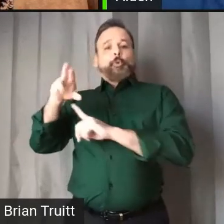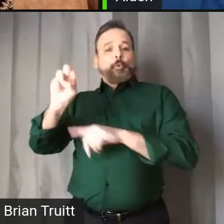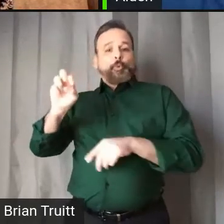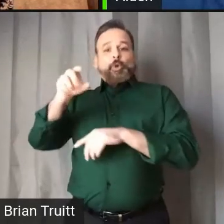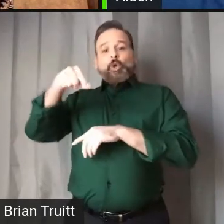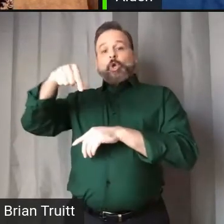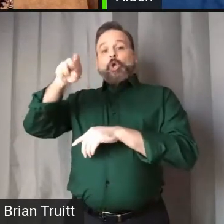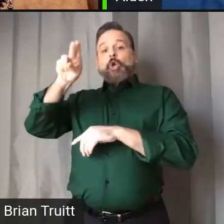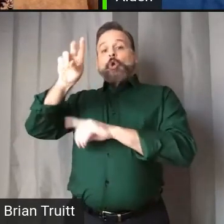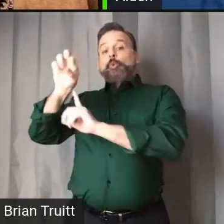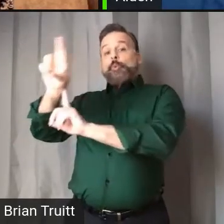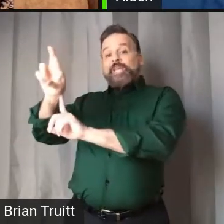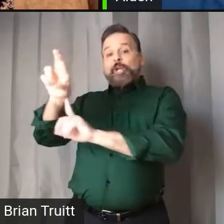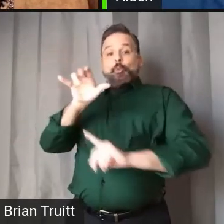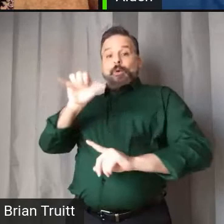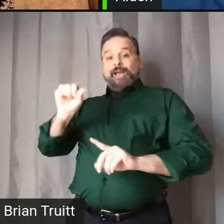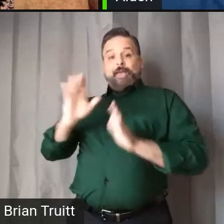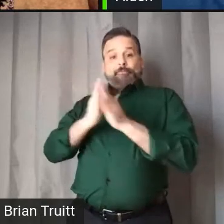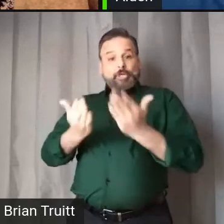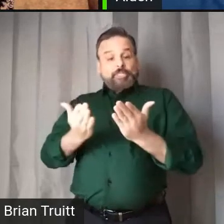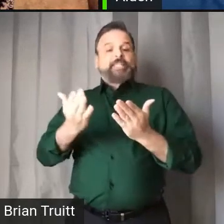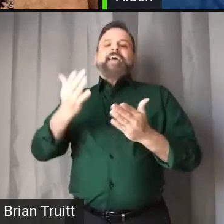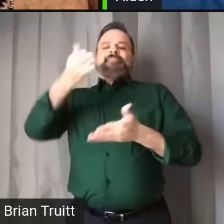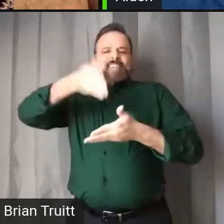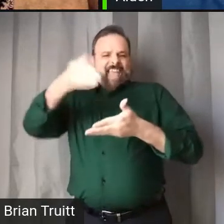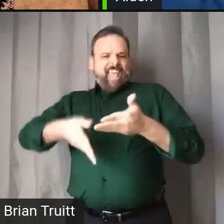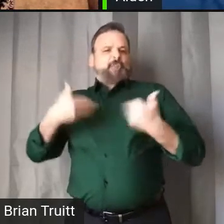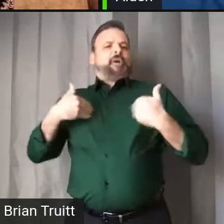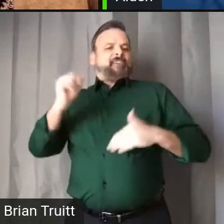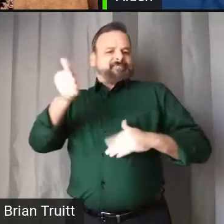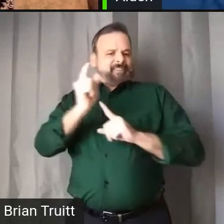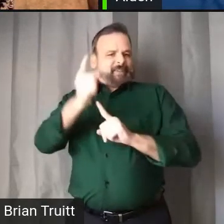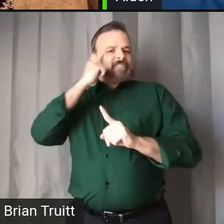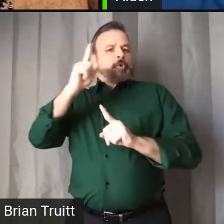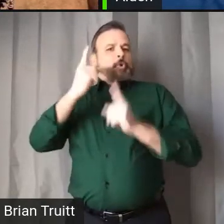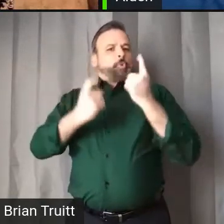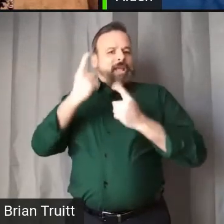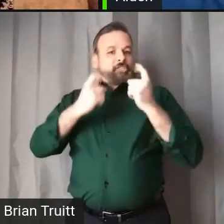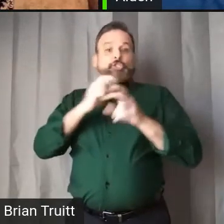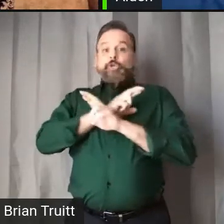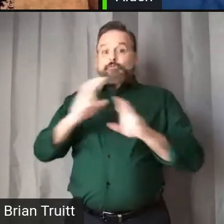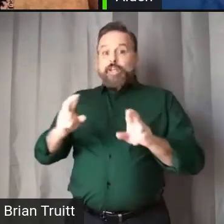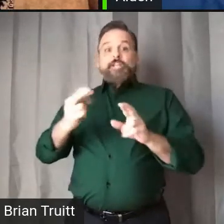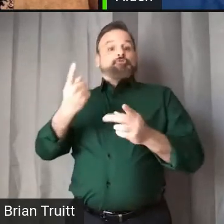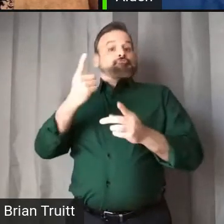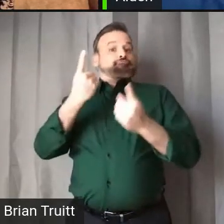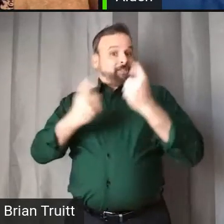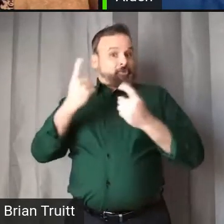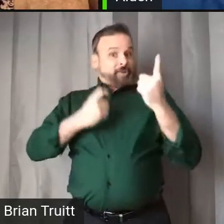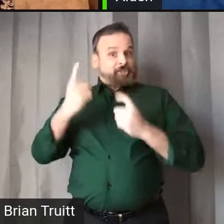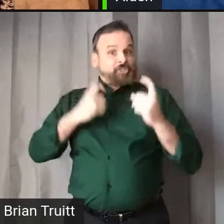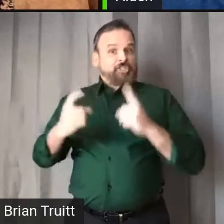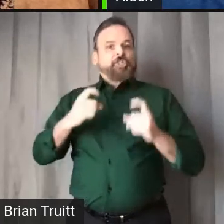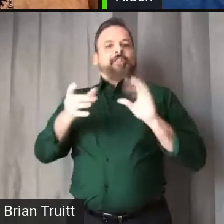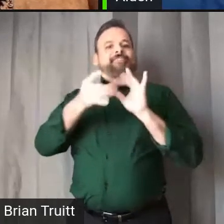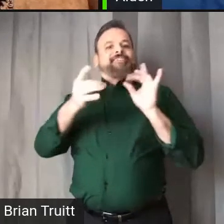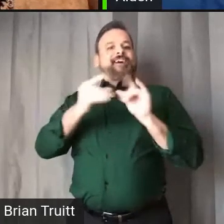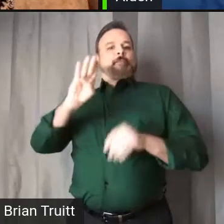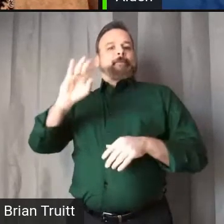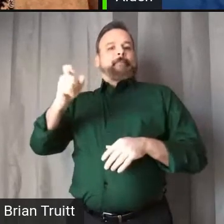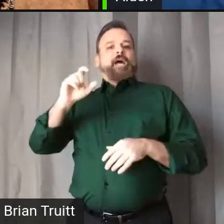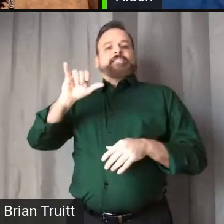to questions from you at home. So get ready to ask your questions in the comment box on YouTube. First, we wanted to kick off this panel with a